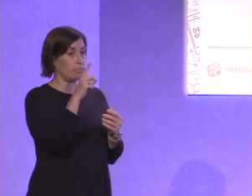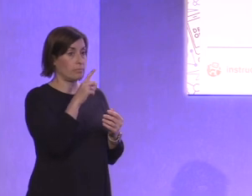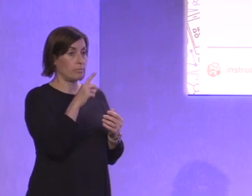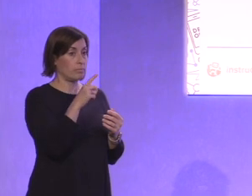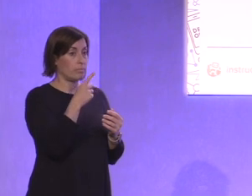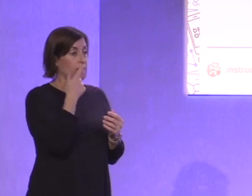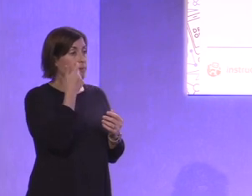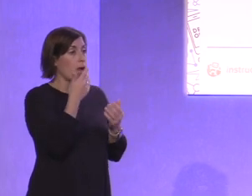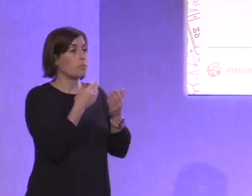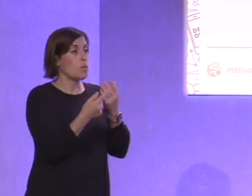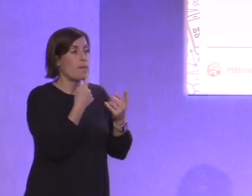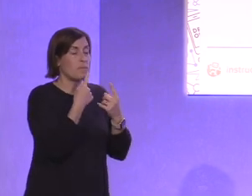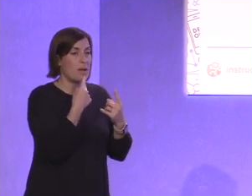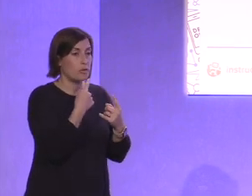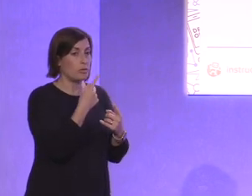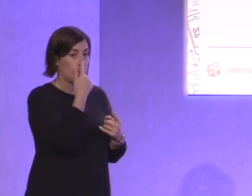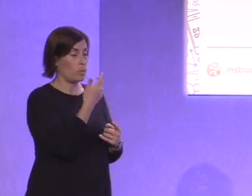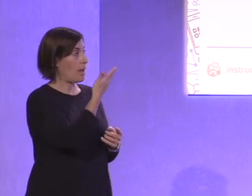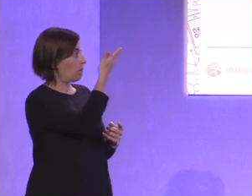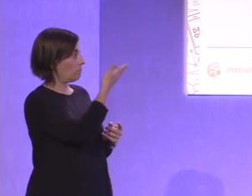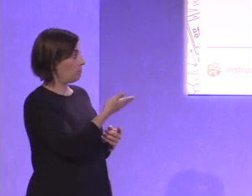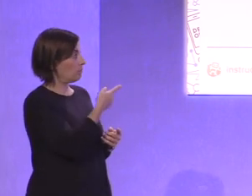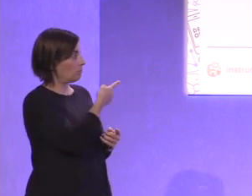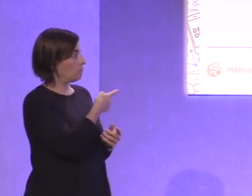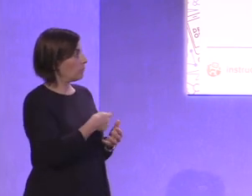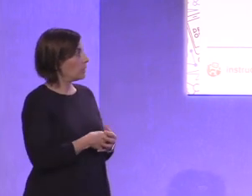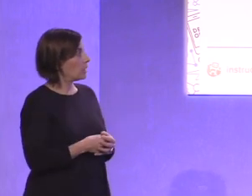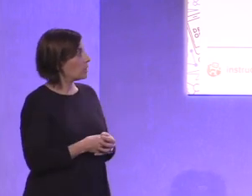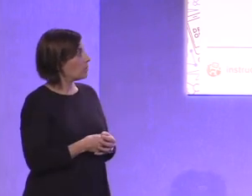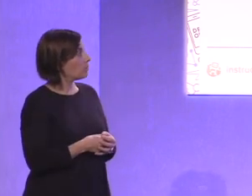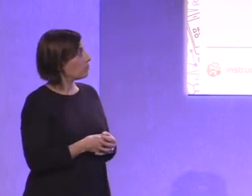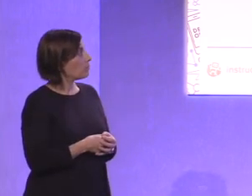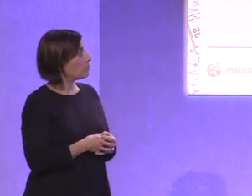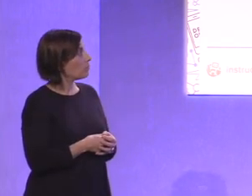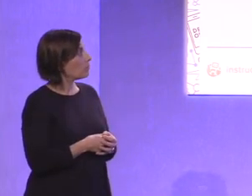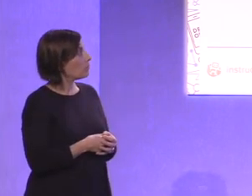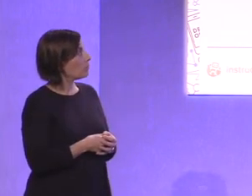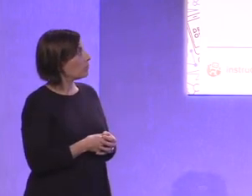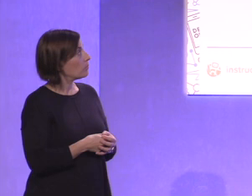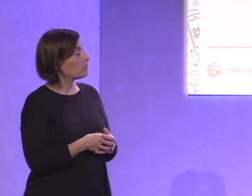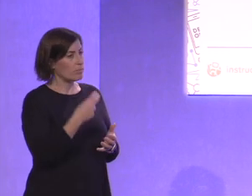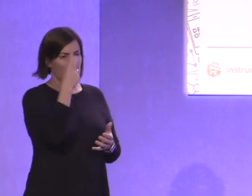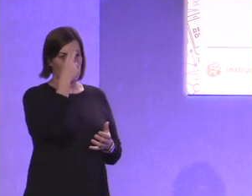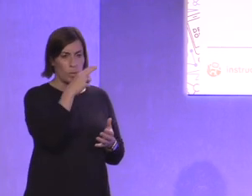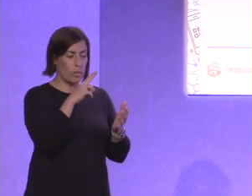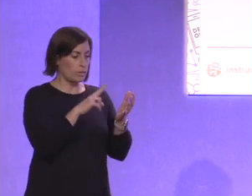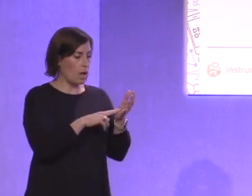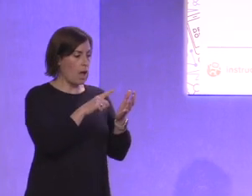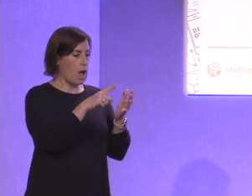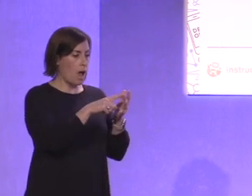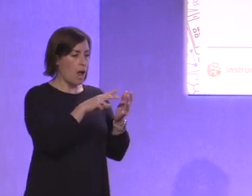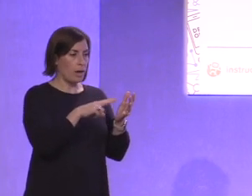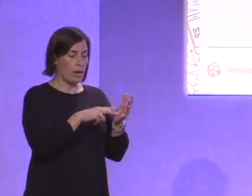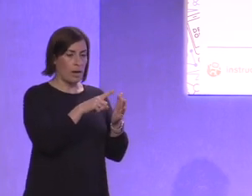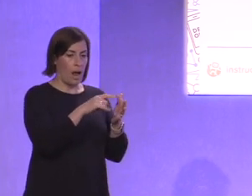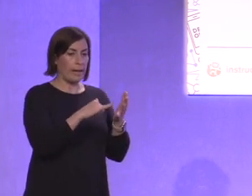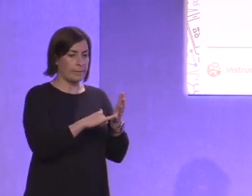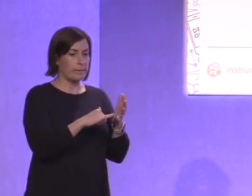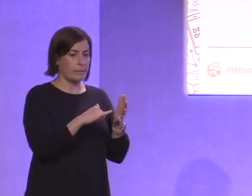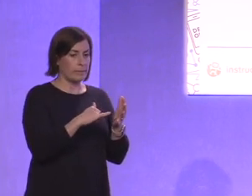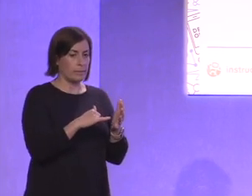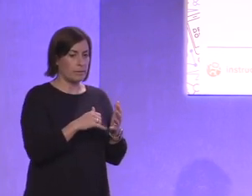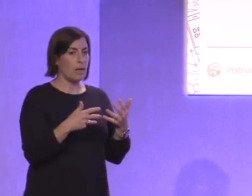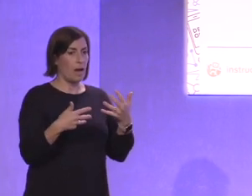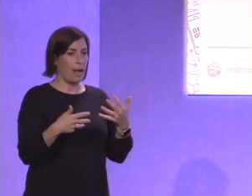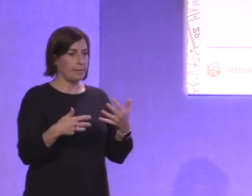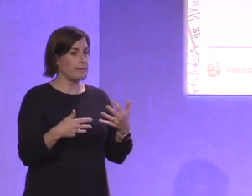there. I'll give it a second if anyone wants to take a photo. Okay. So nines. As I touched on, service level objectives are